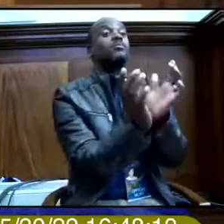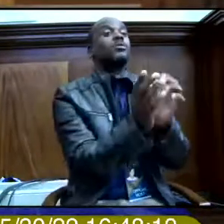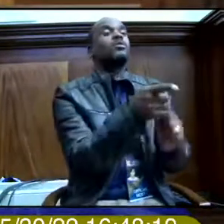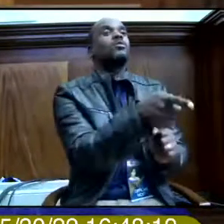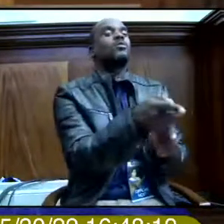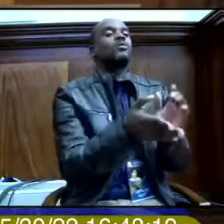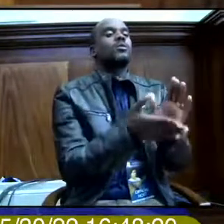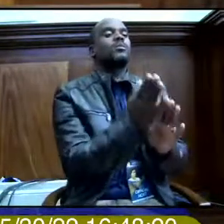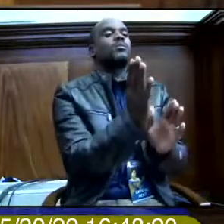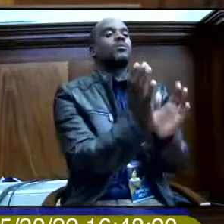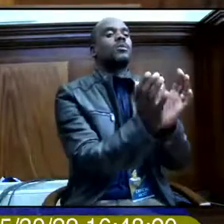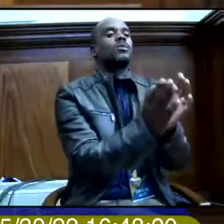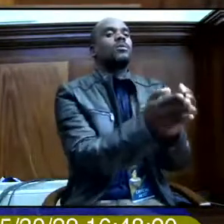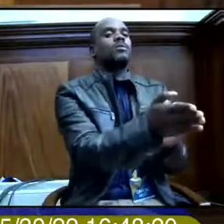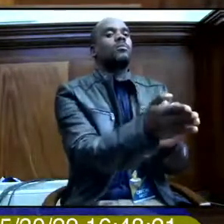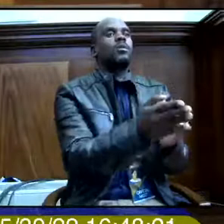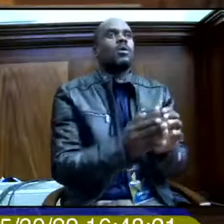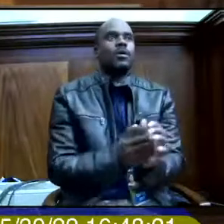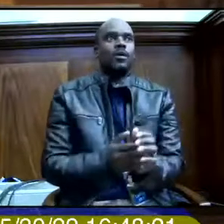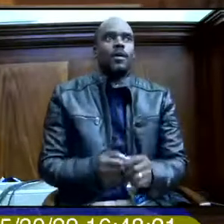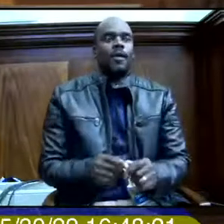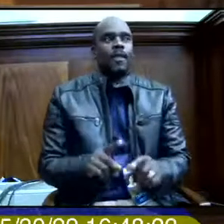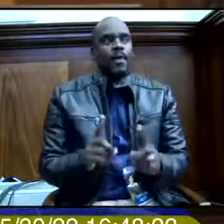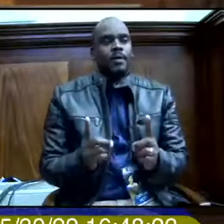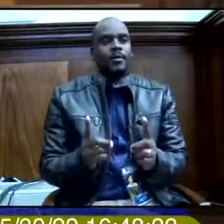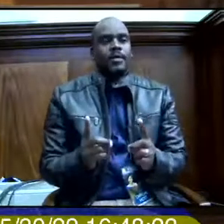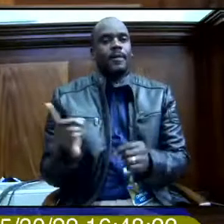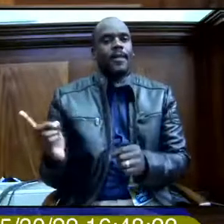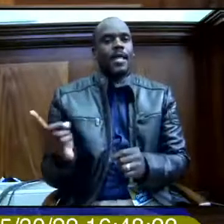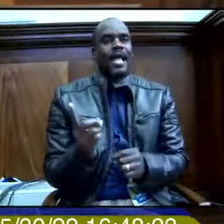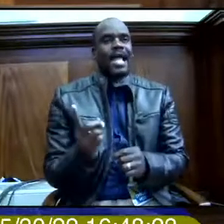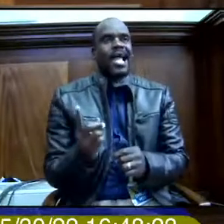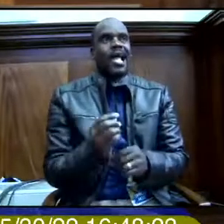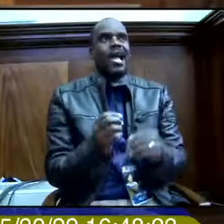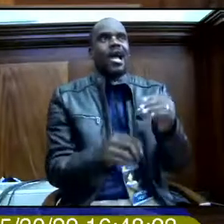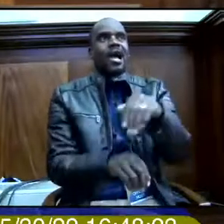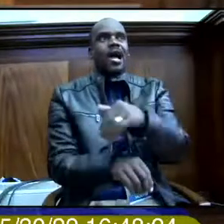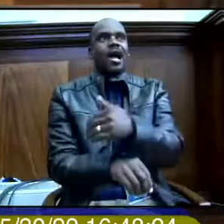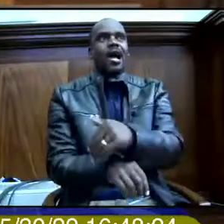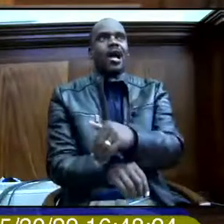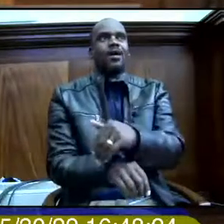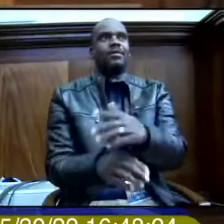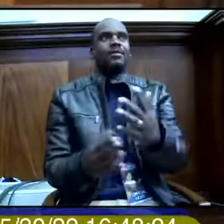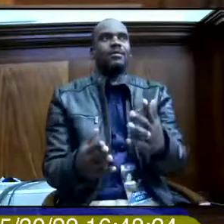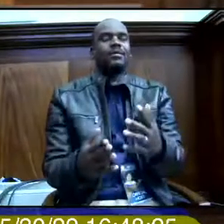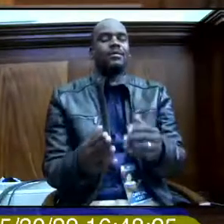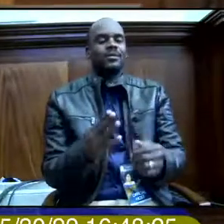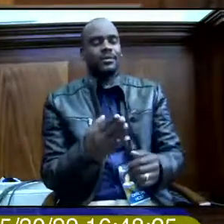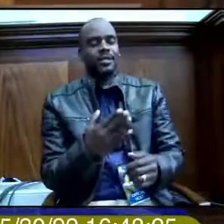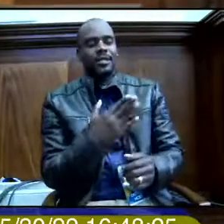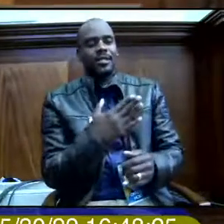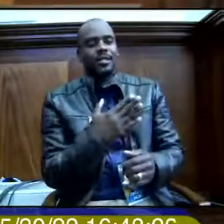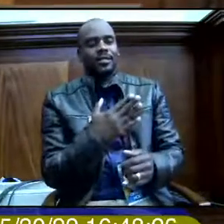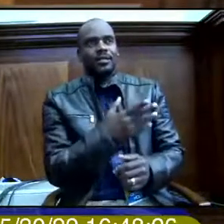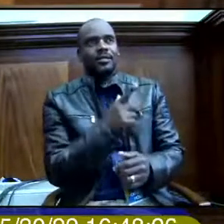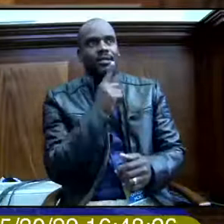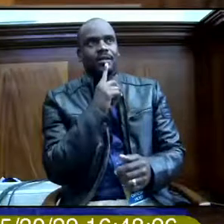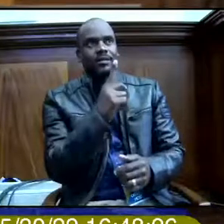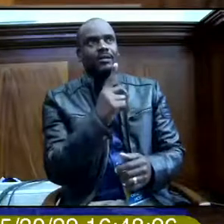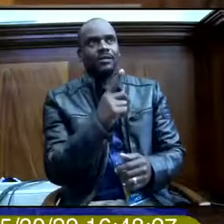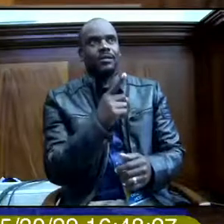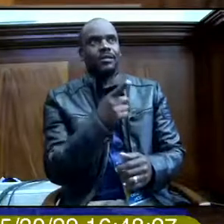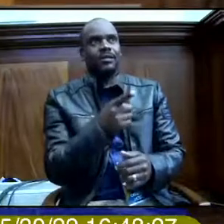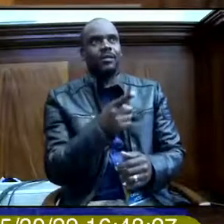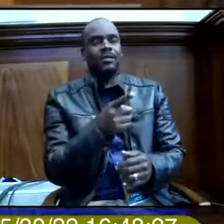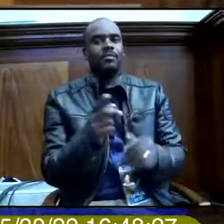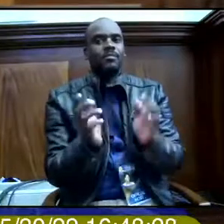physical because i even asked can't you go out log in and she said no no the people came from national